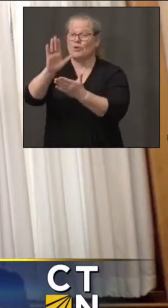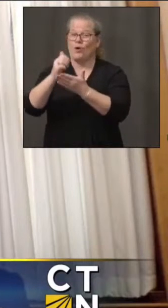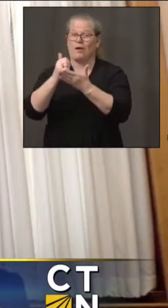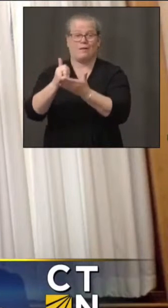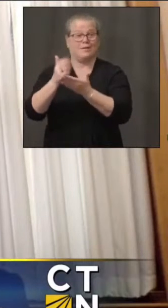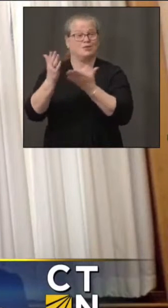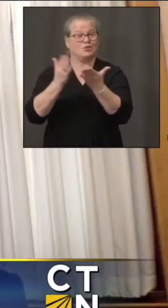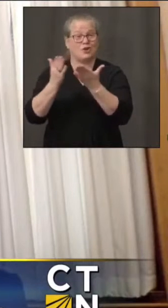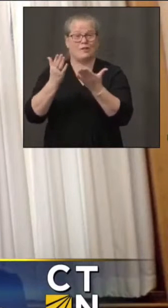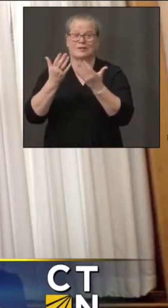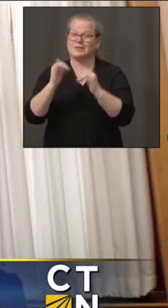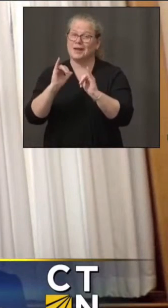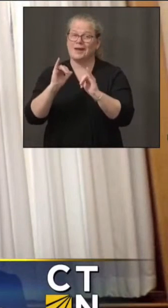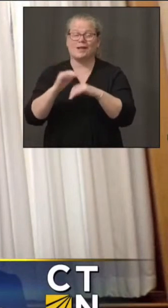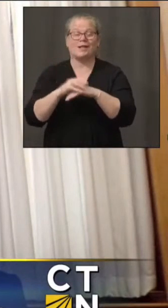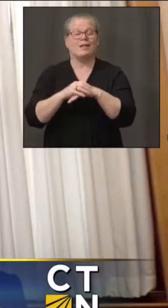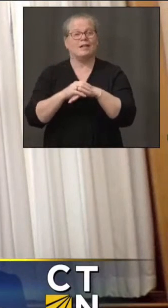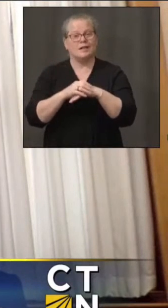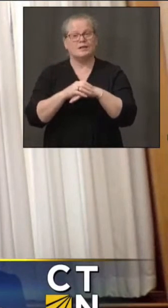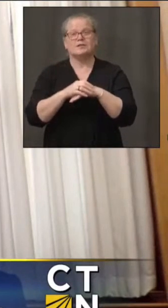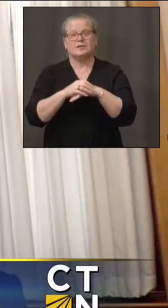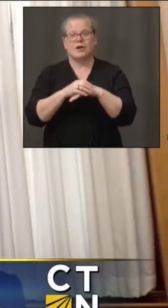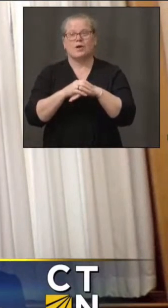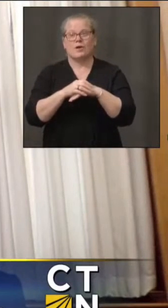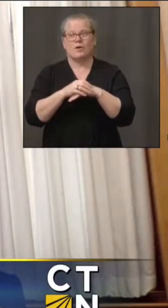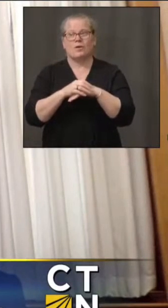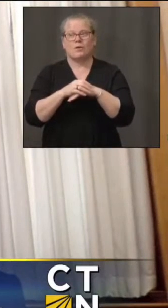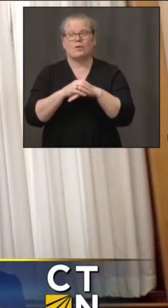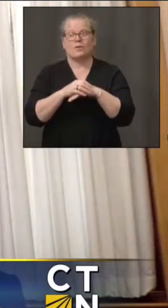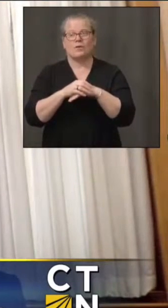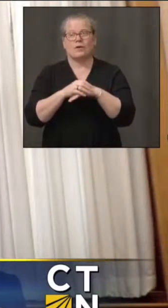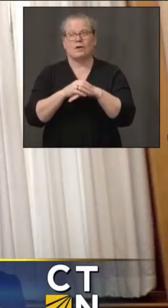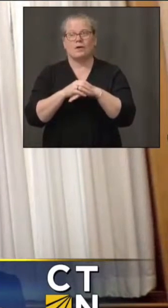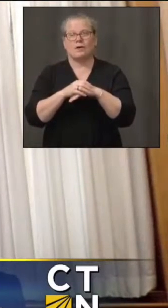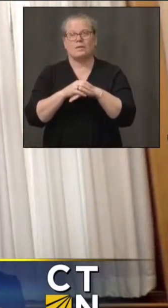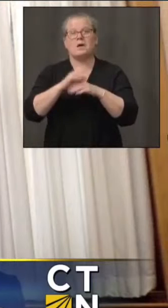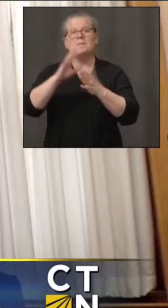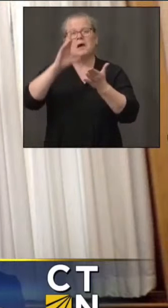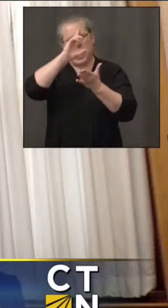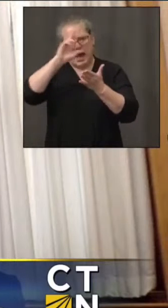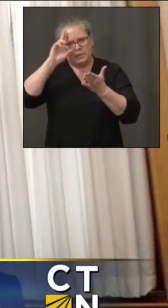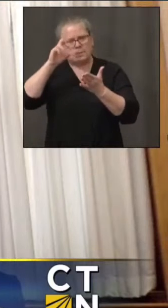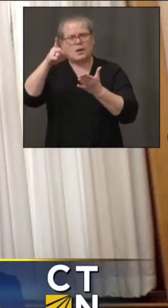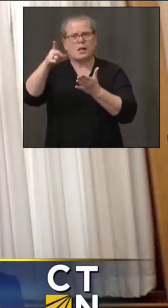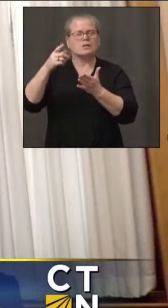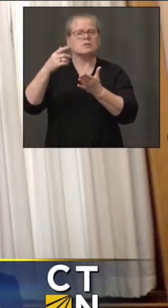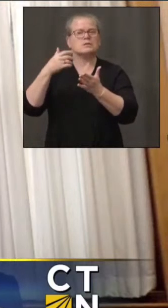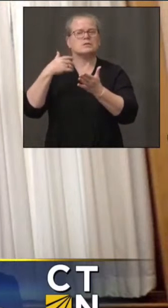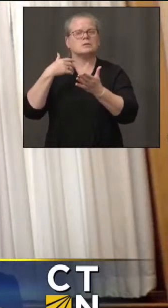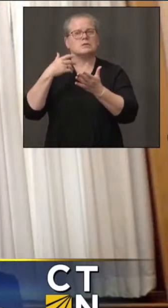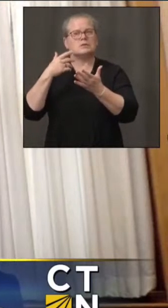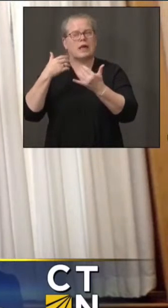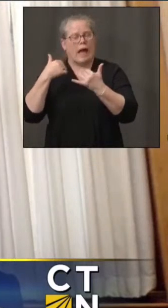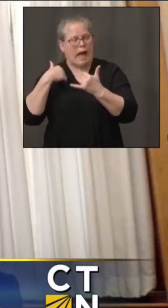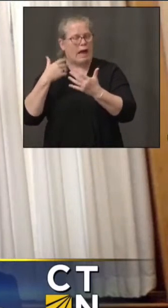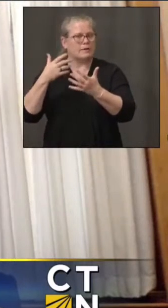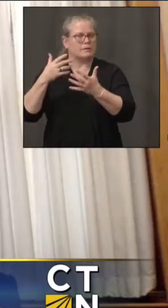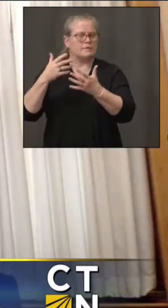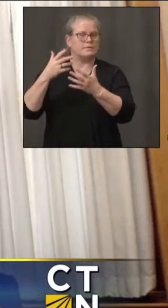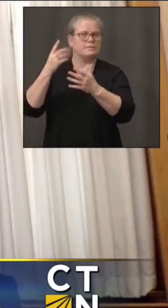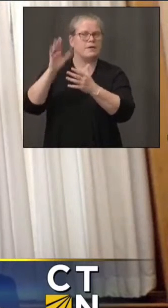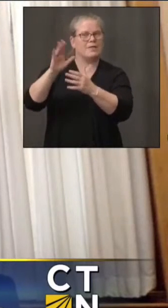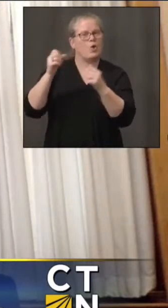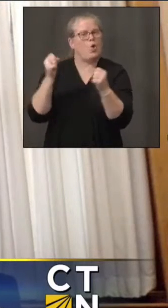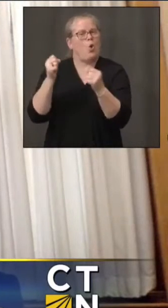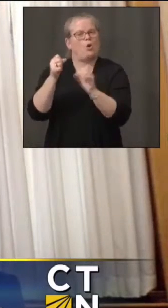But we're in dialogue with the hospitals. Our hospitals have extensive cold freezer capacity, and we'll look at what gaps may exist that we may need to fill in as part of